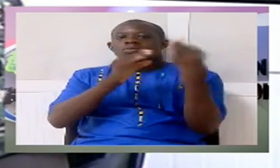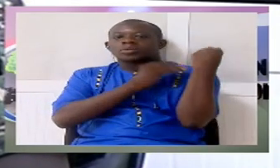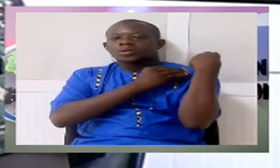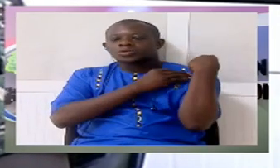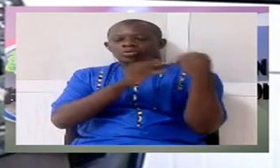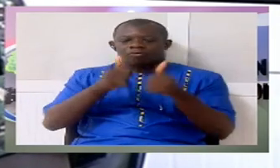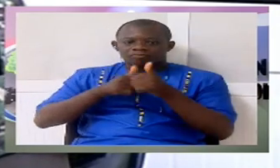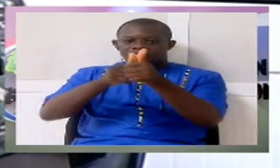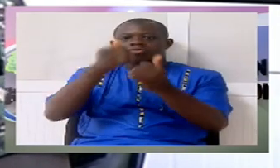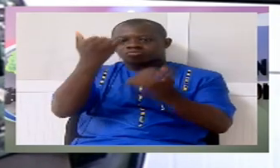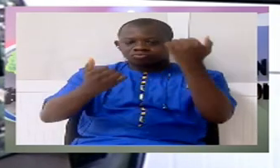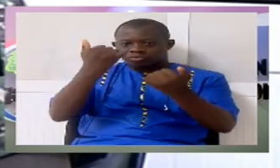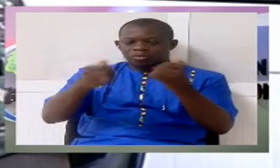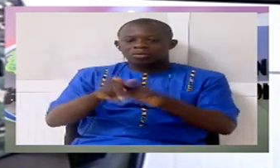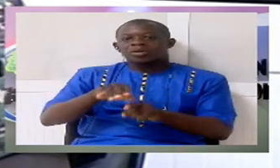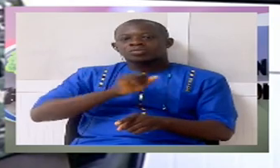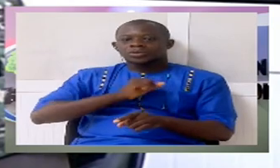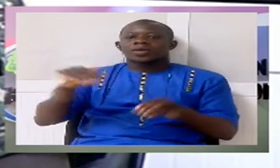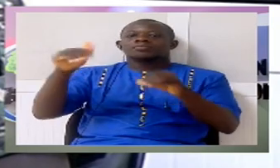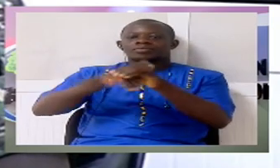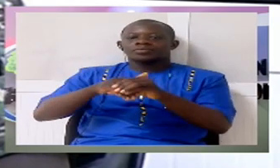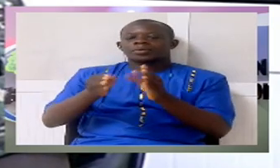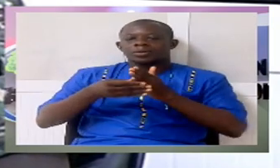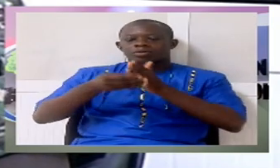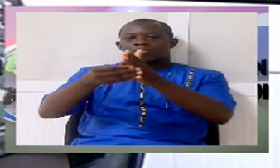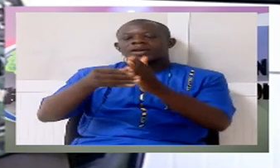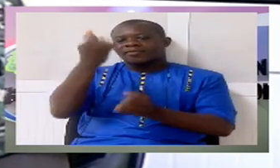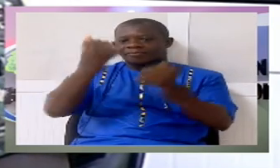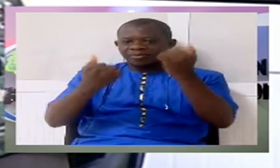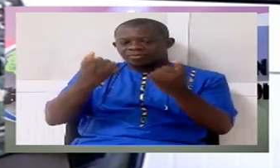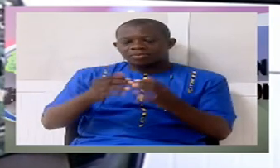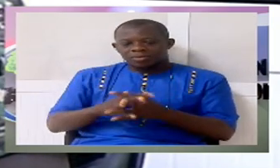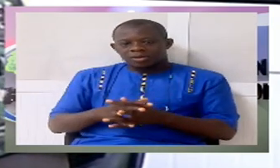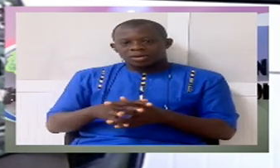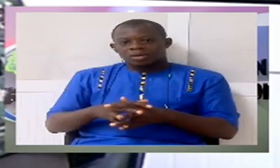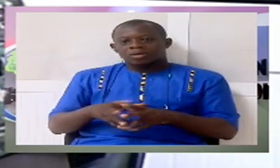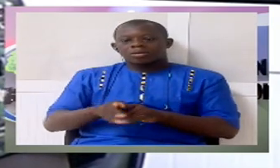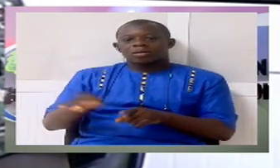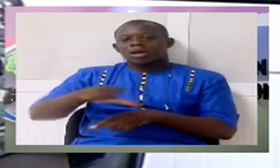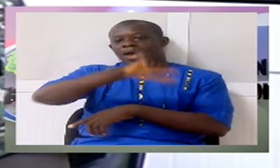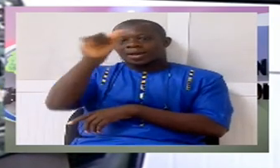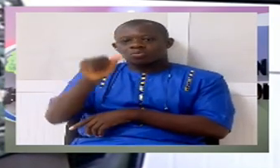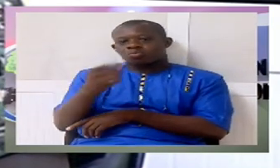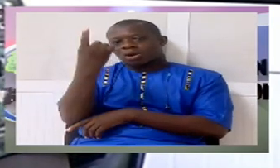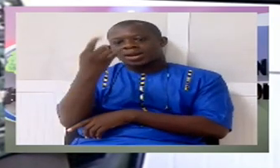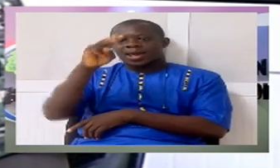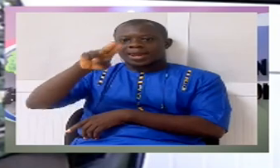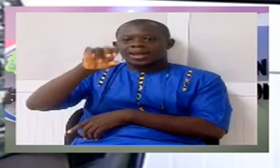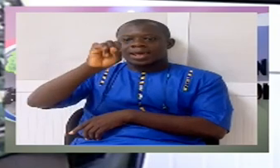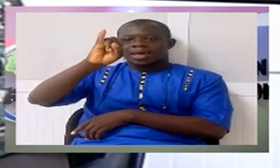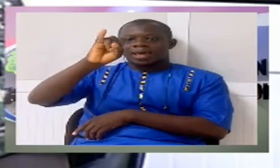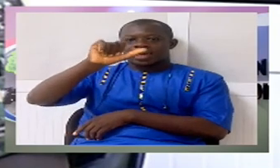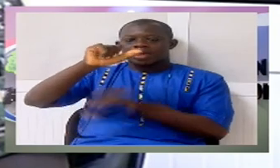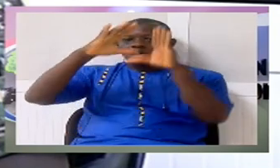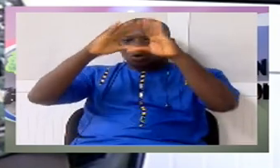in charge of the convoy mo di nek ci moto bi, is the one that is usually in that vehicle, one of the NIA officer tamit, and